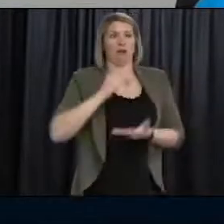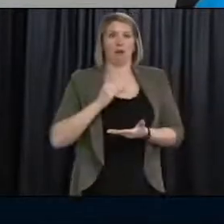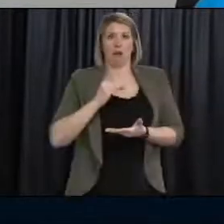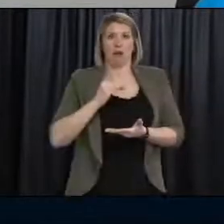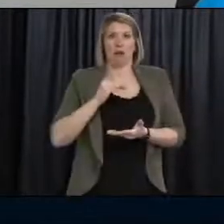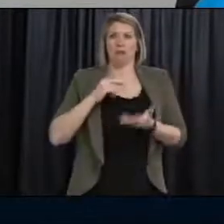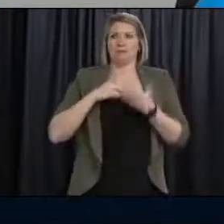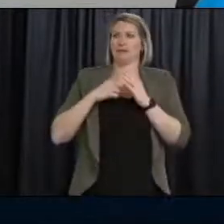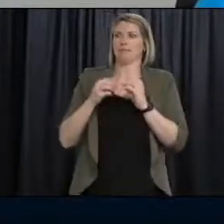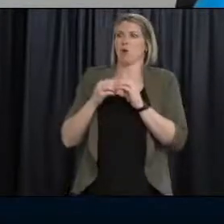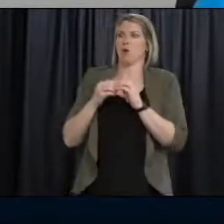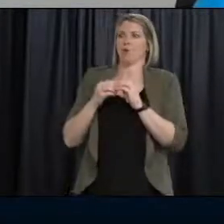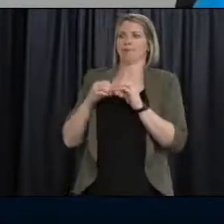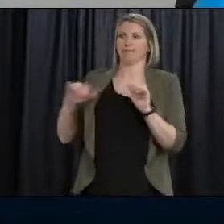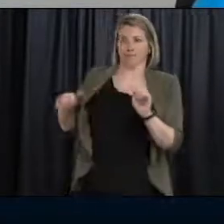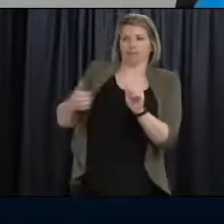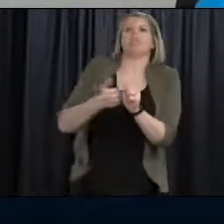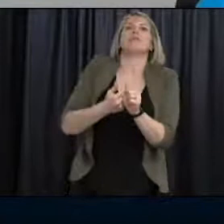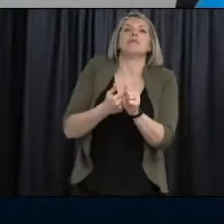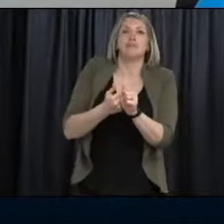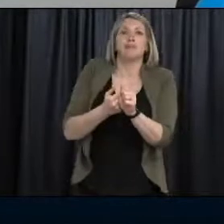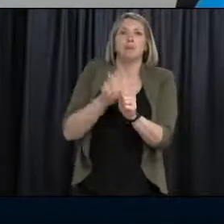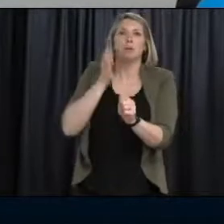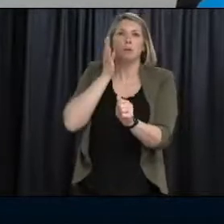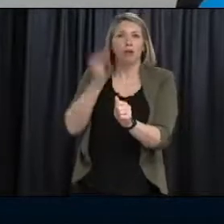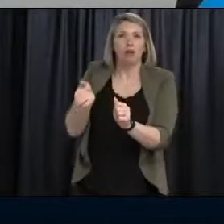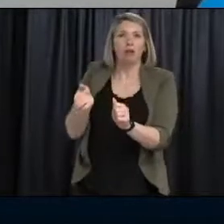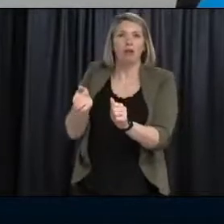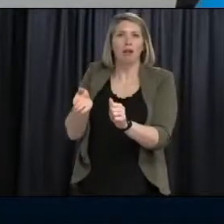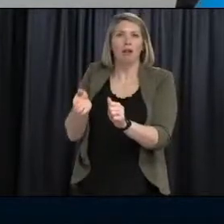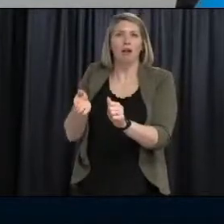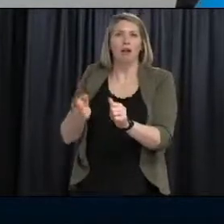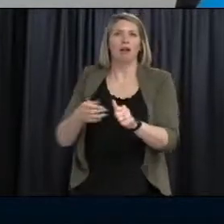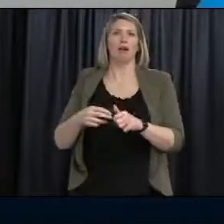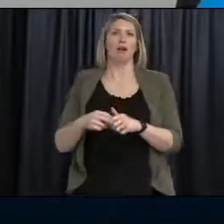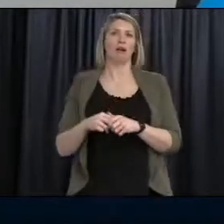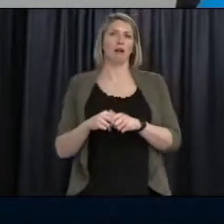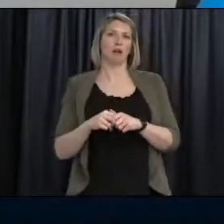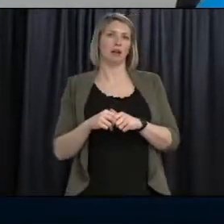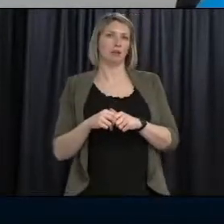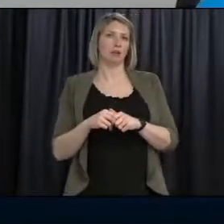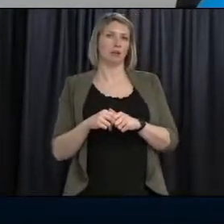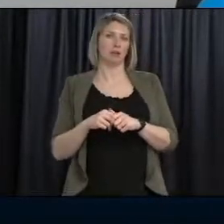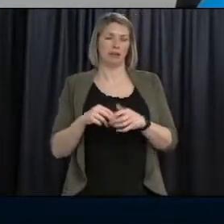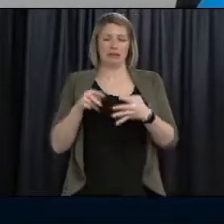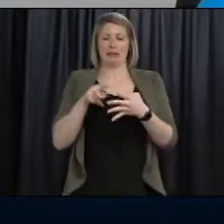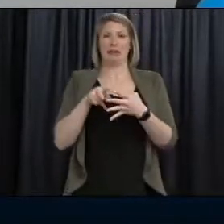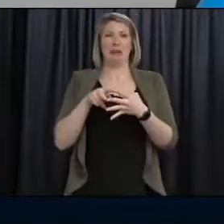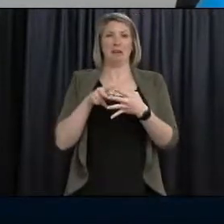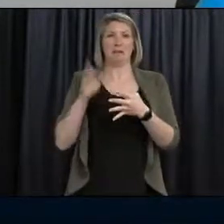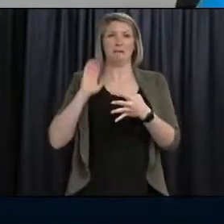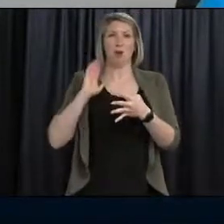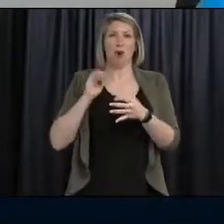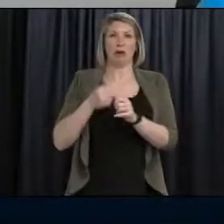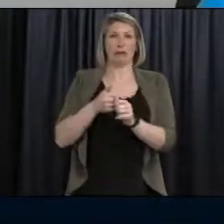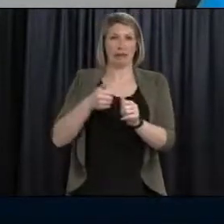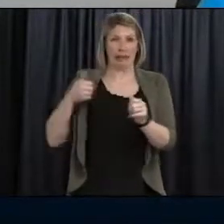then that will shorten that delay. But again, it depends on whether you regard 3 weeks as material or not.